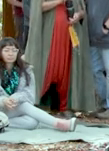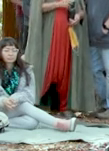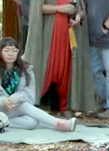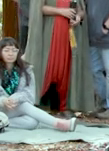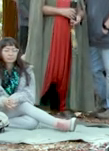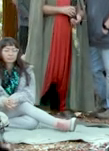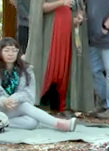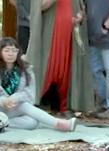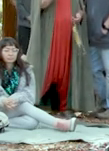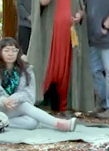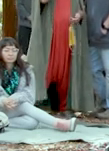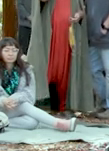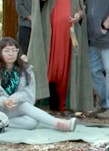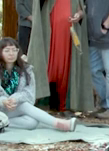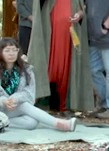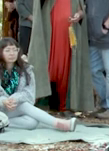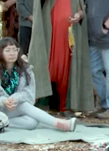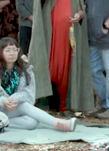Margot St. James,